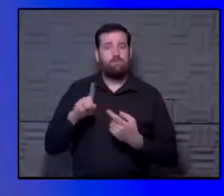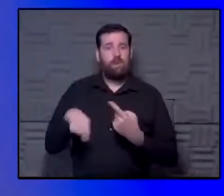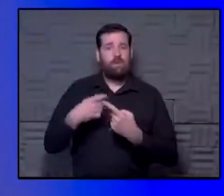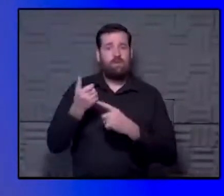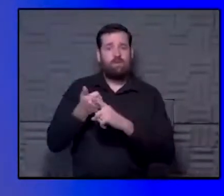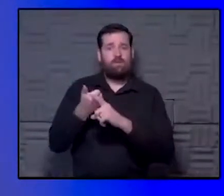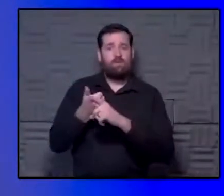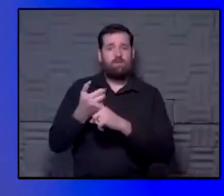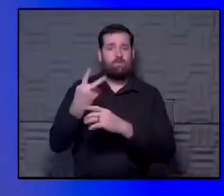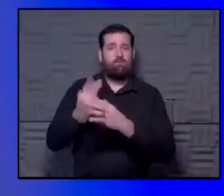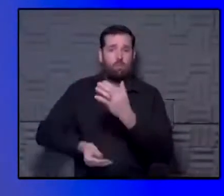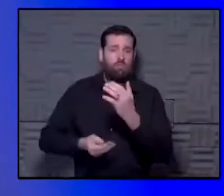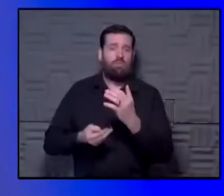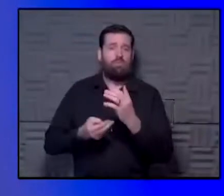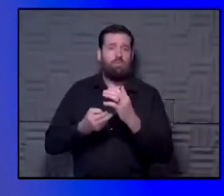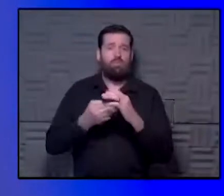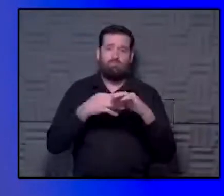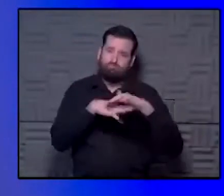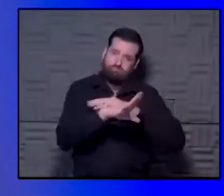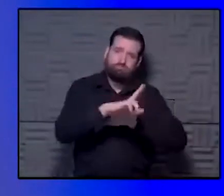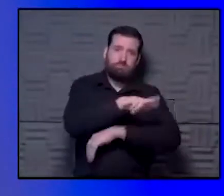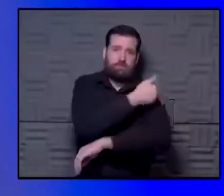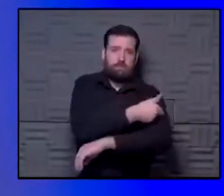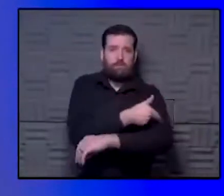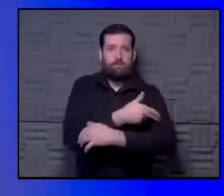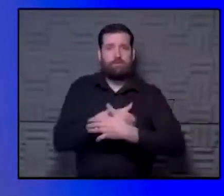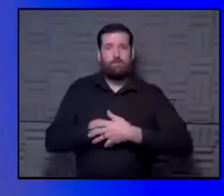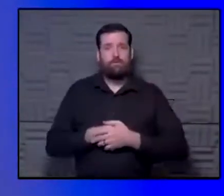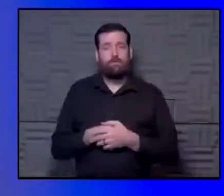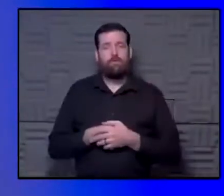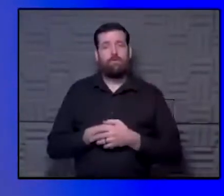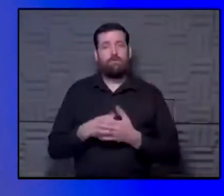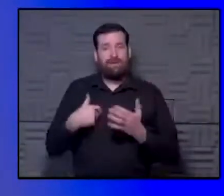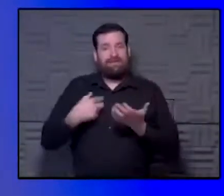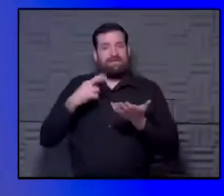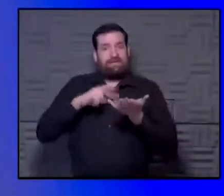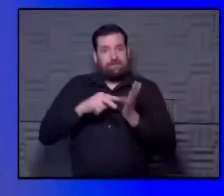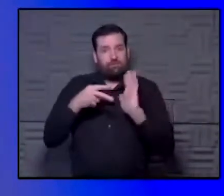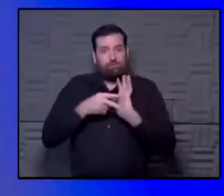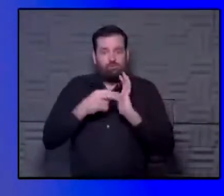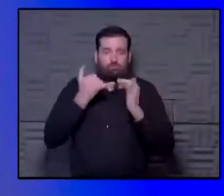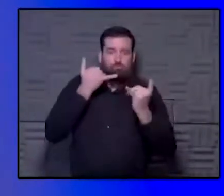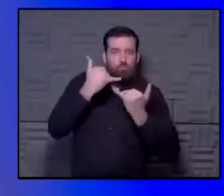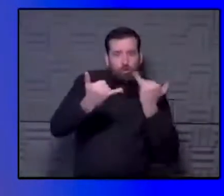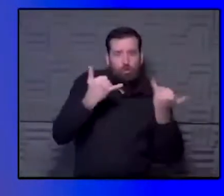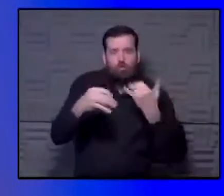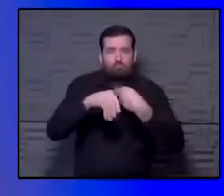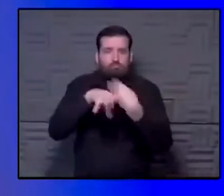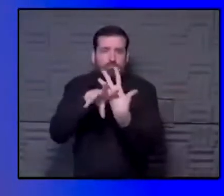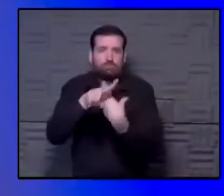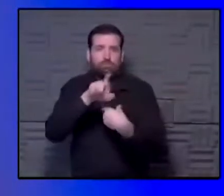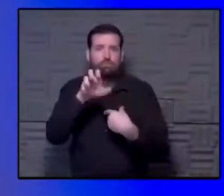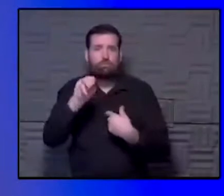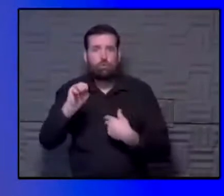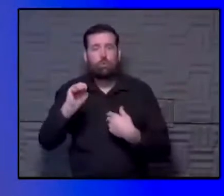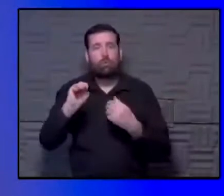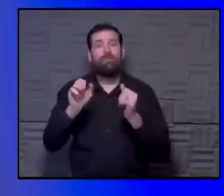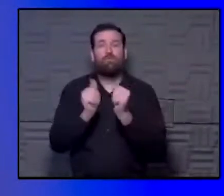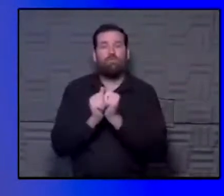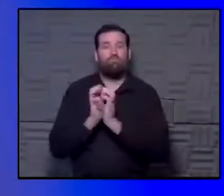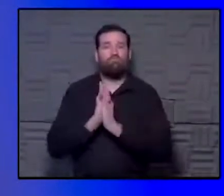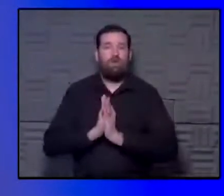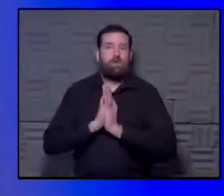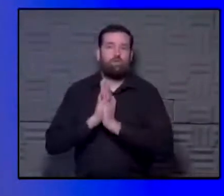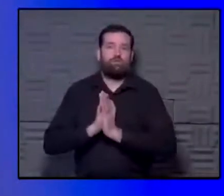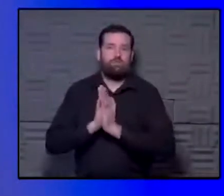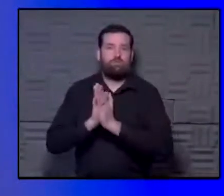both were in the hospital, I made it a point to call in and Zoom and say their prayers every night for